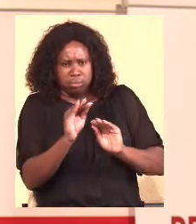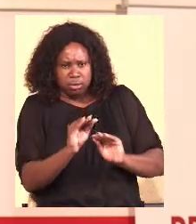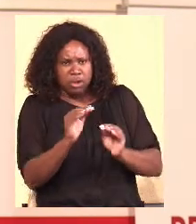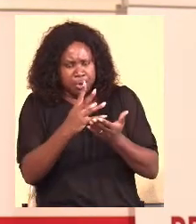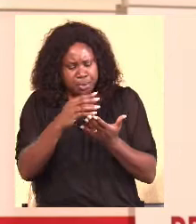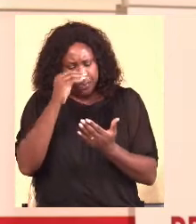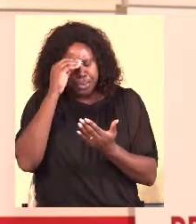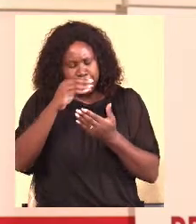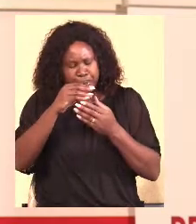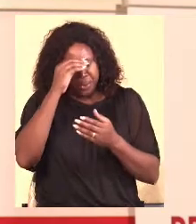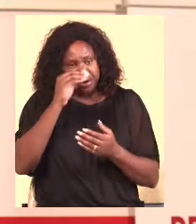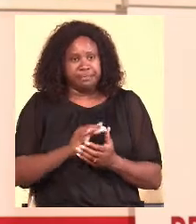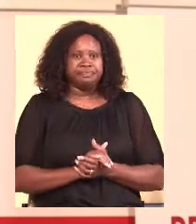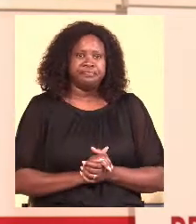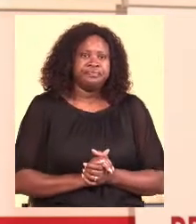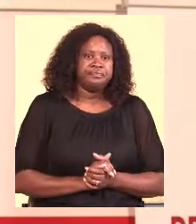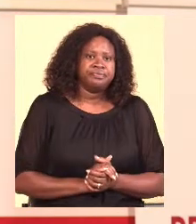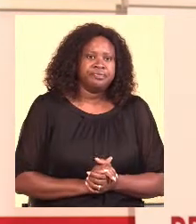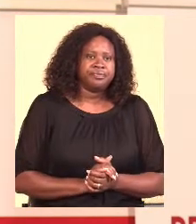learning.